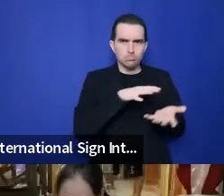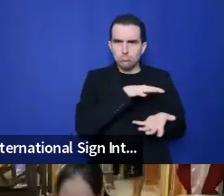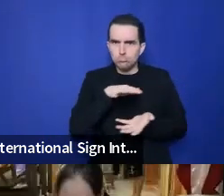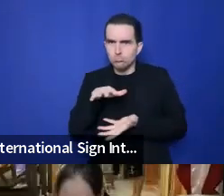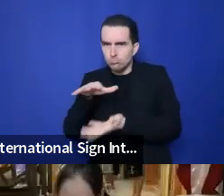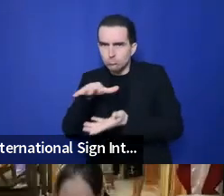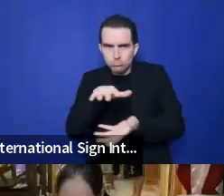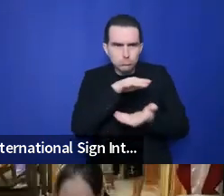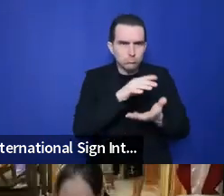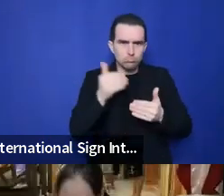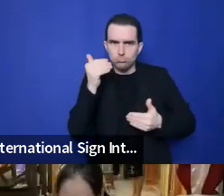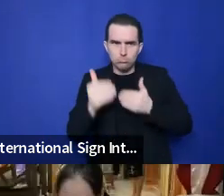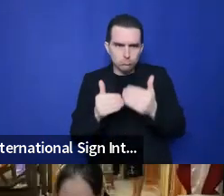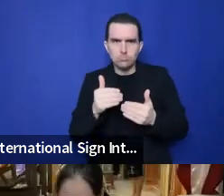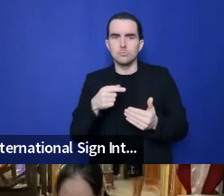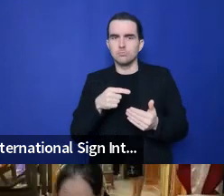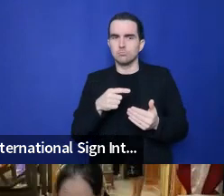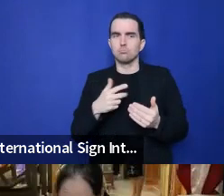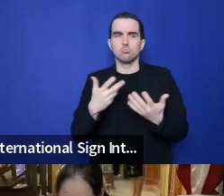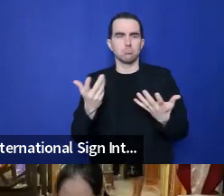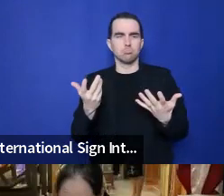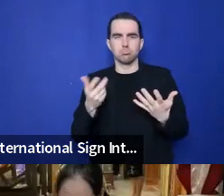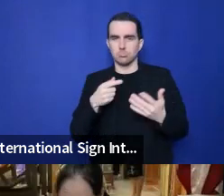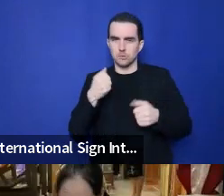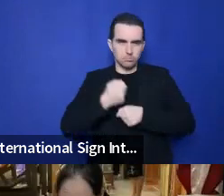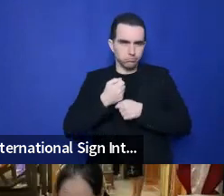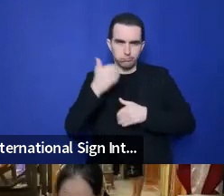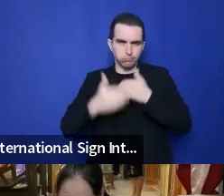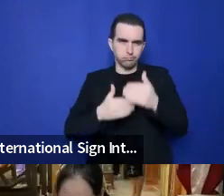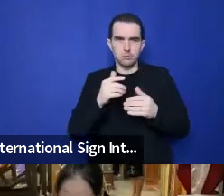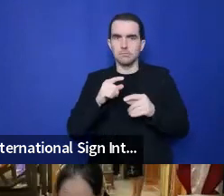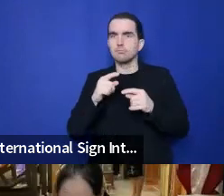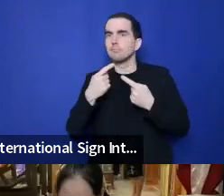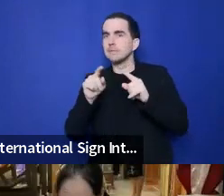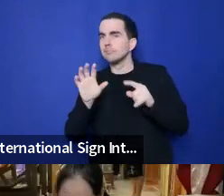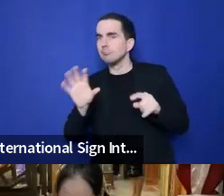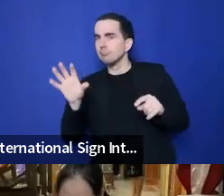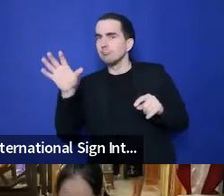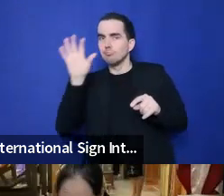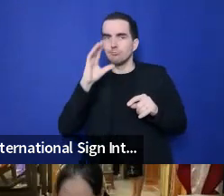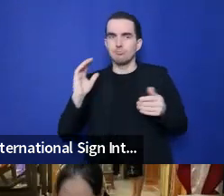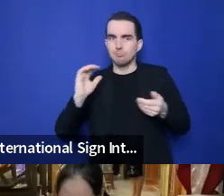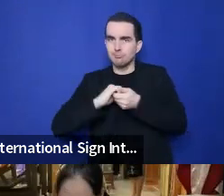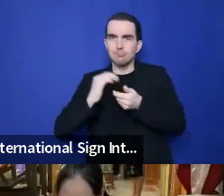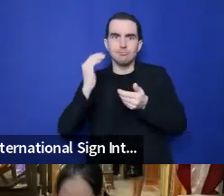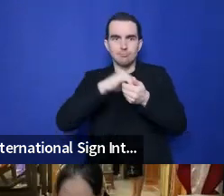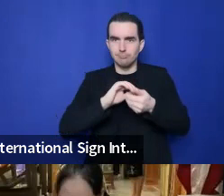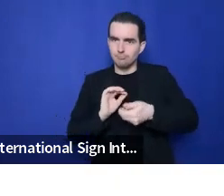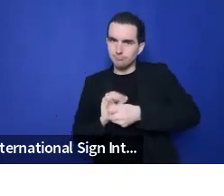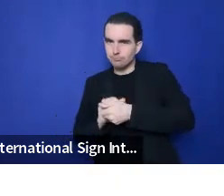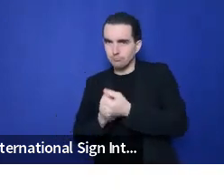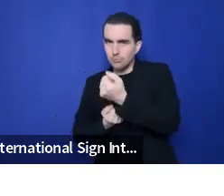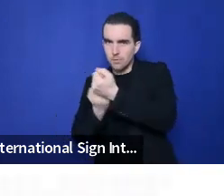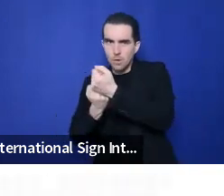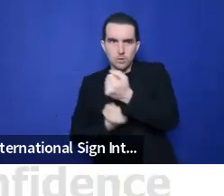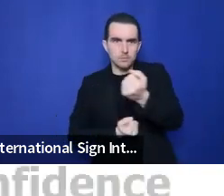Right and entitlement is the activity that the club provide to support people access to their eligible benefits